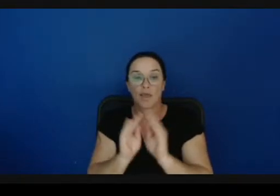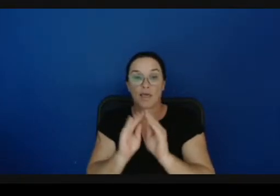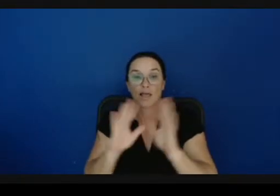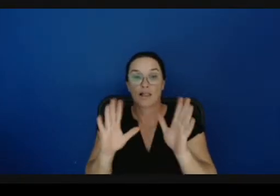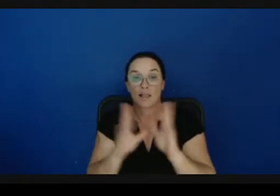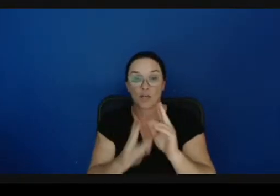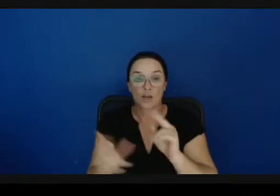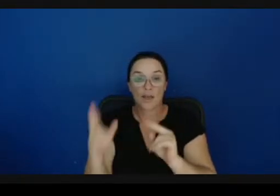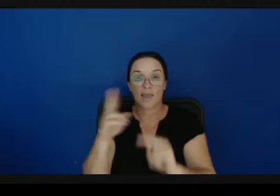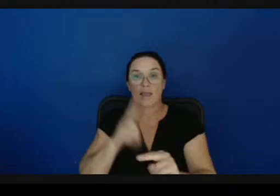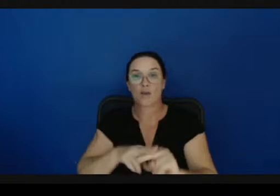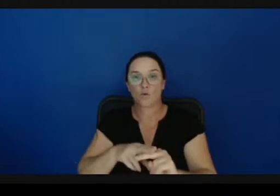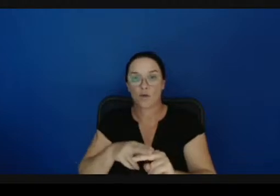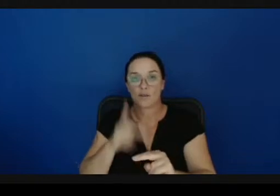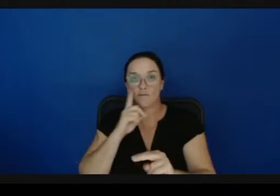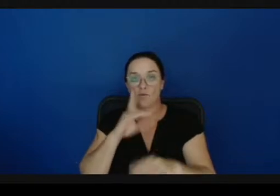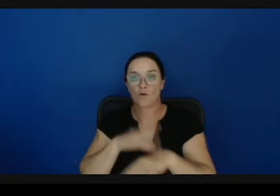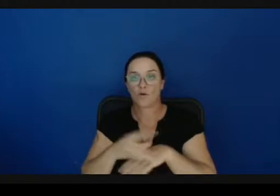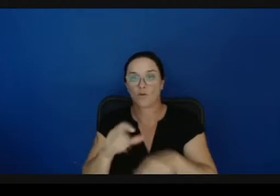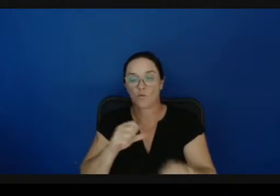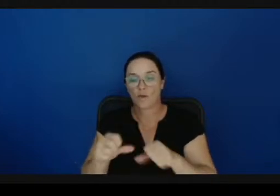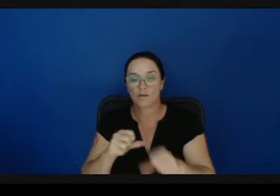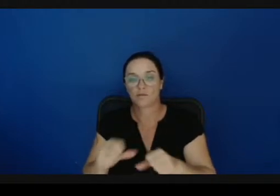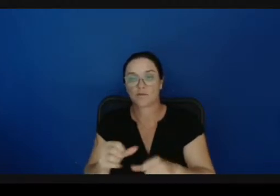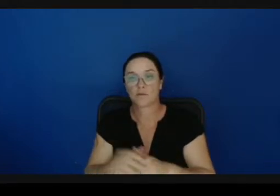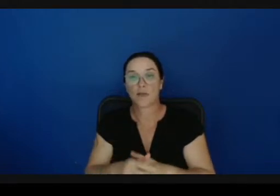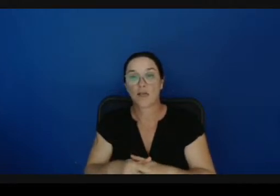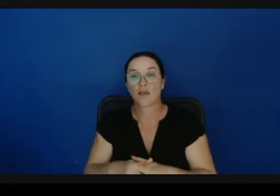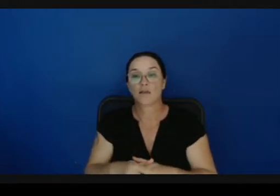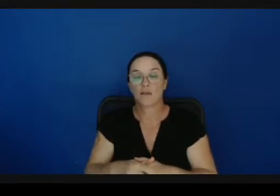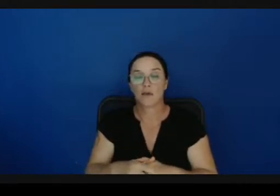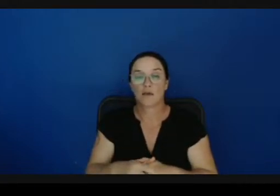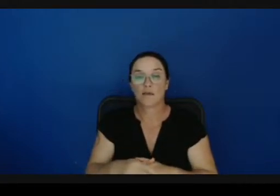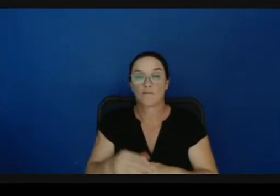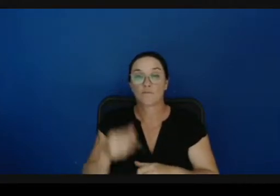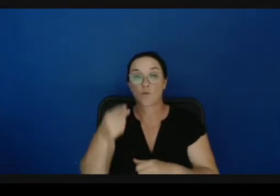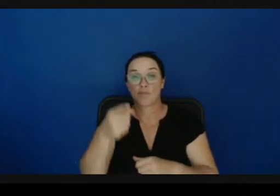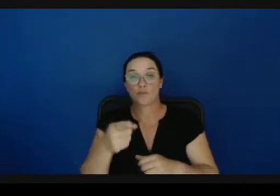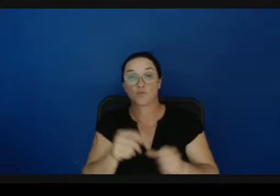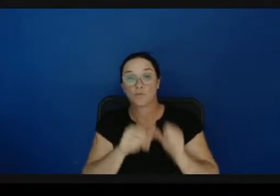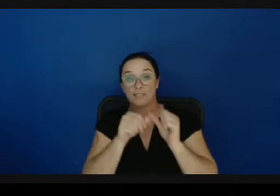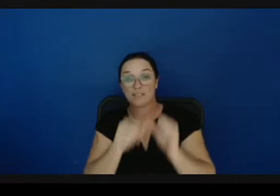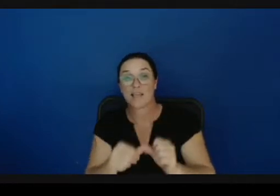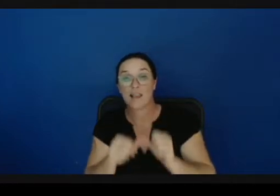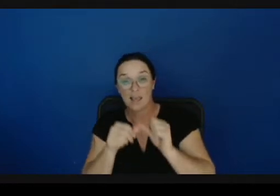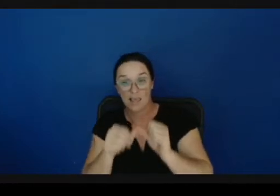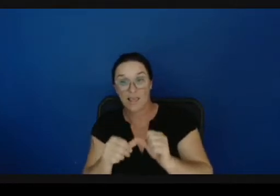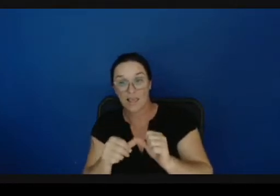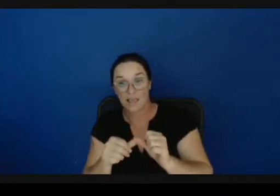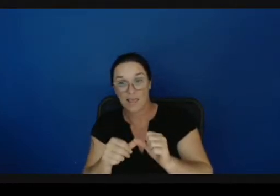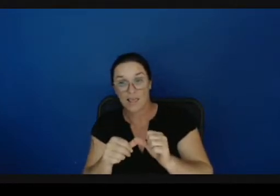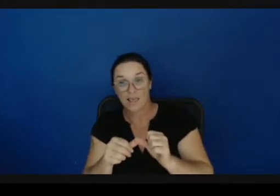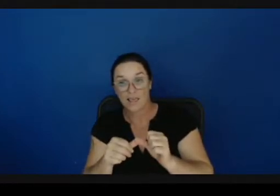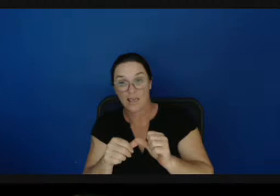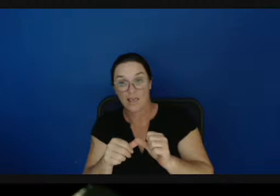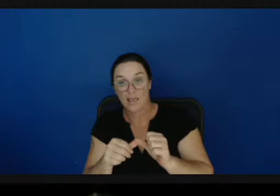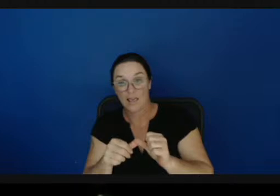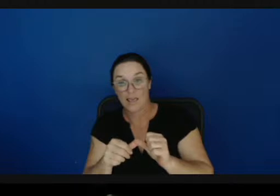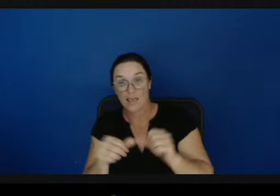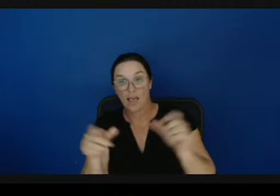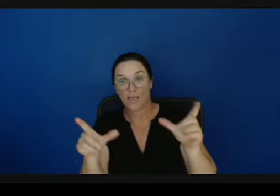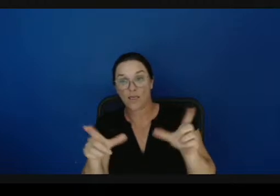in seismicity. So where this was very steady, these seemed